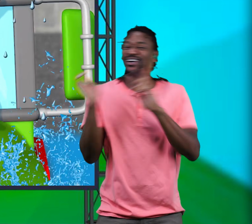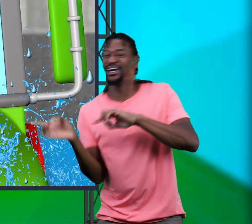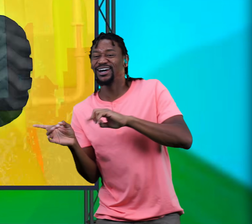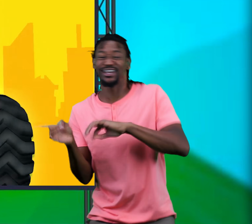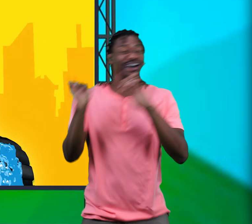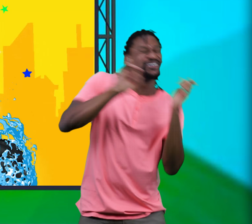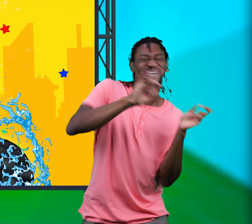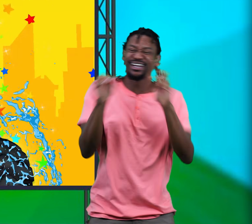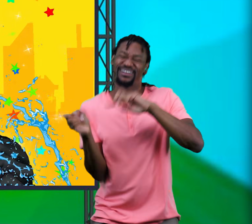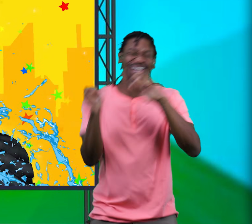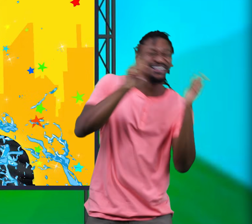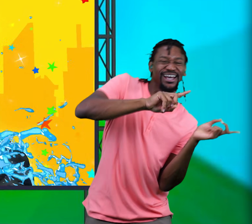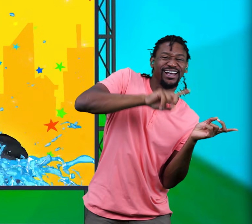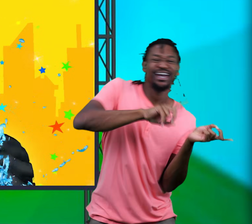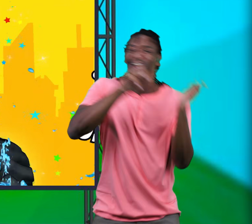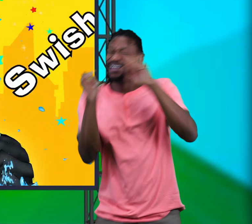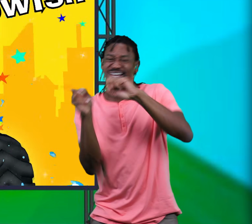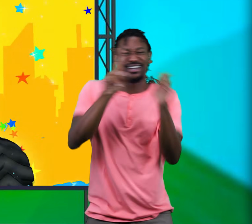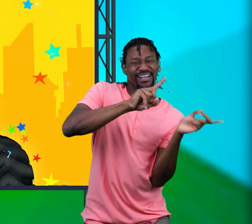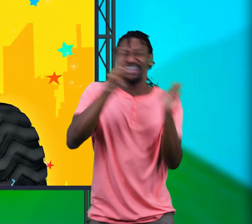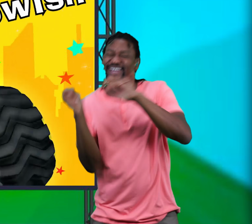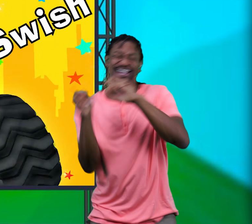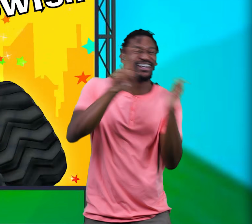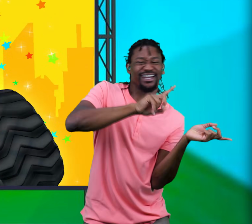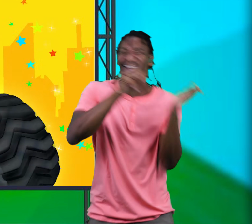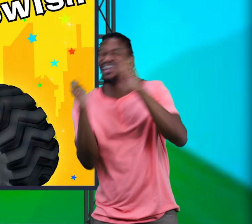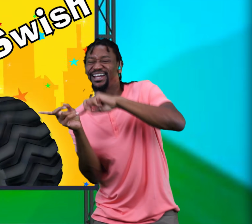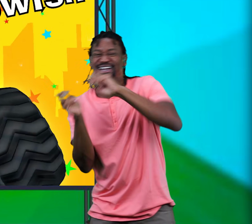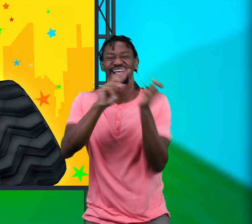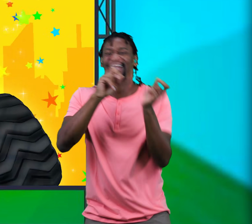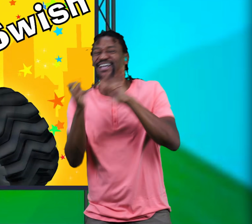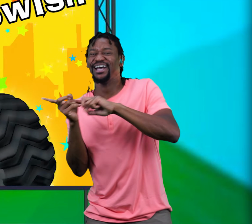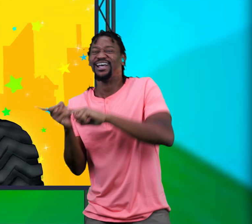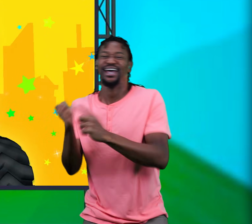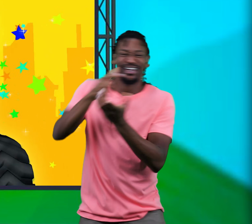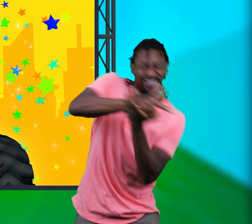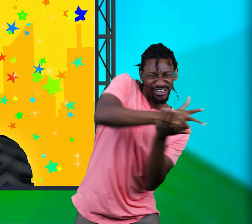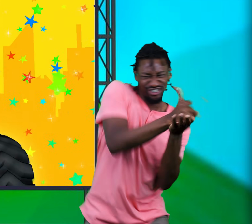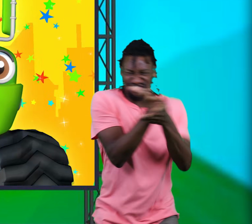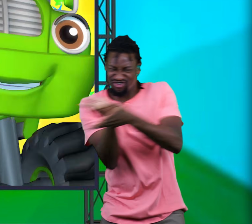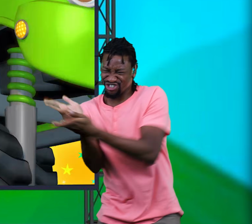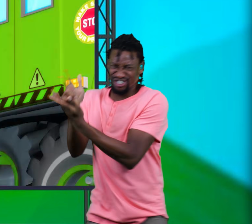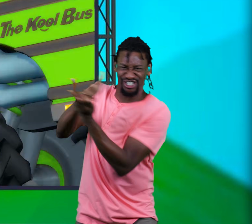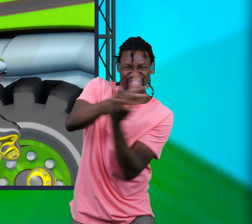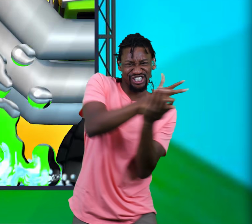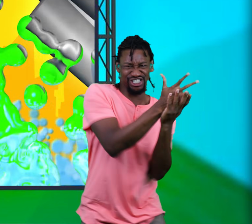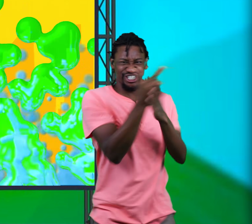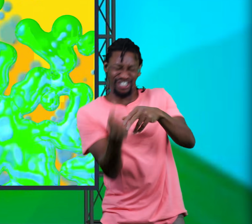swish. The wipers on the bus go swish, swish, swish, swish, swish, swish, swish, swish.